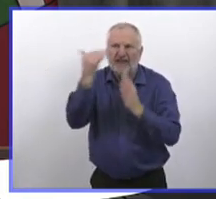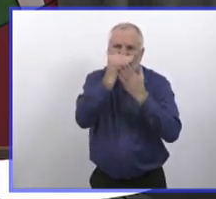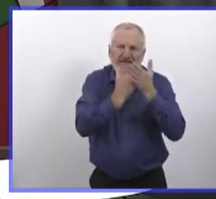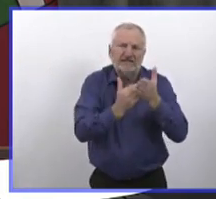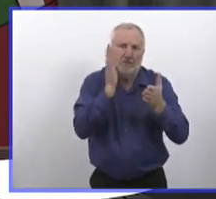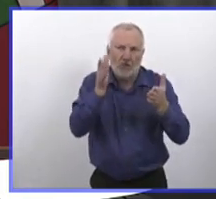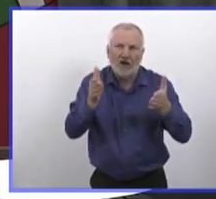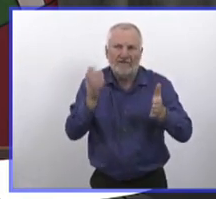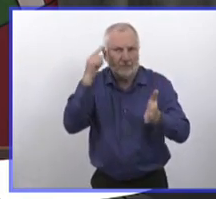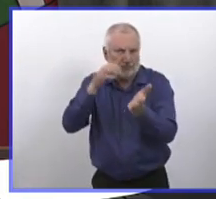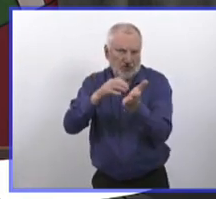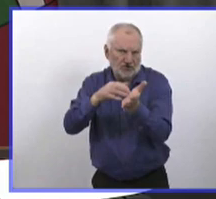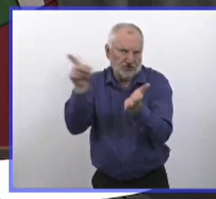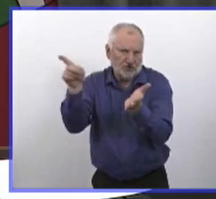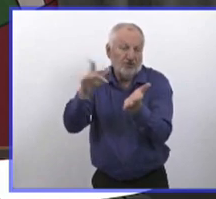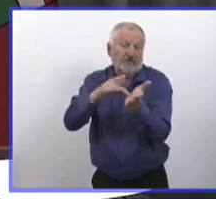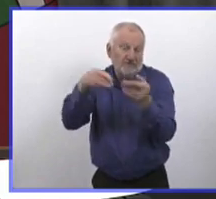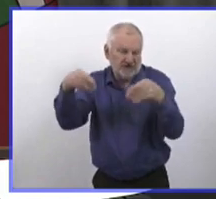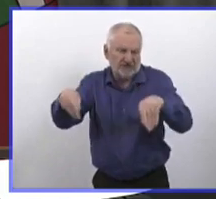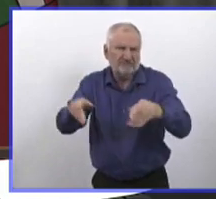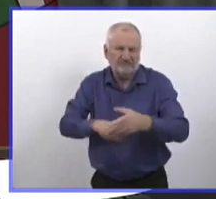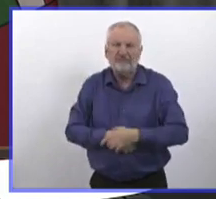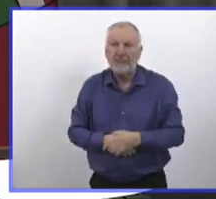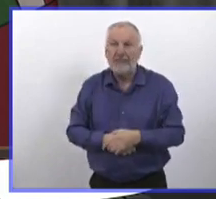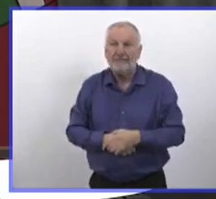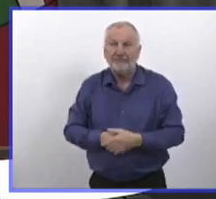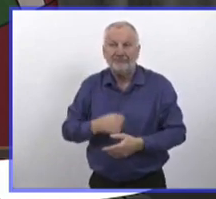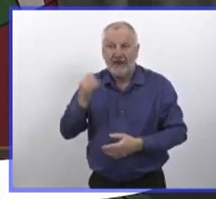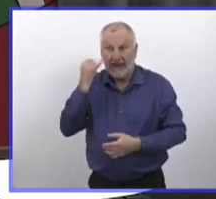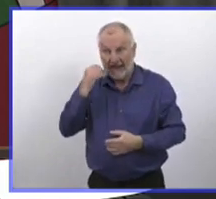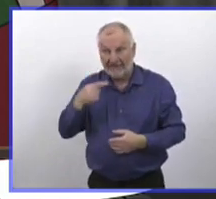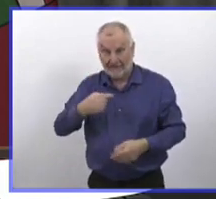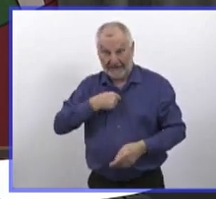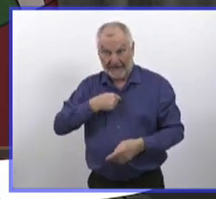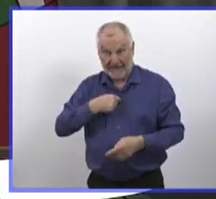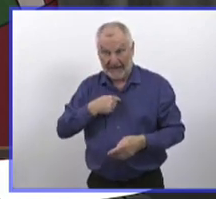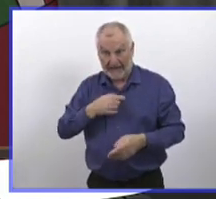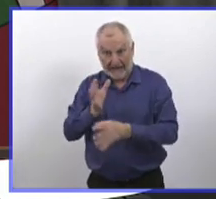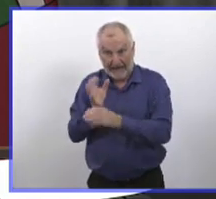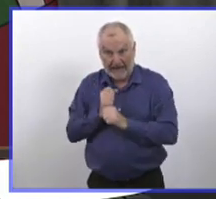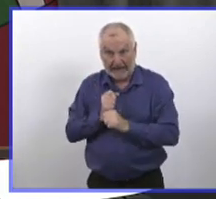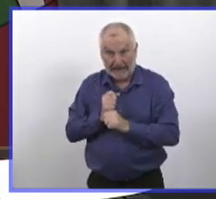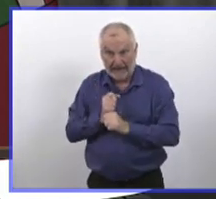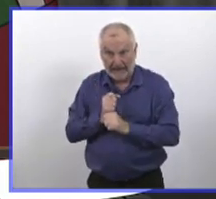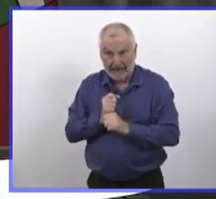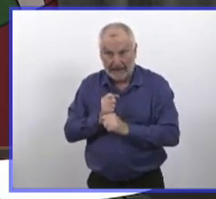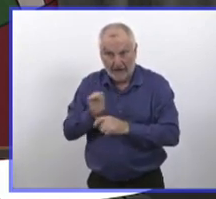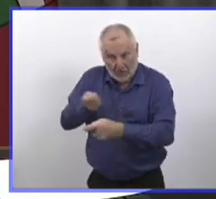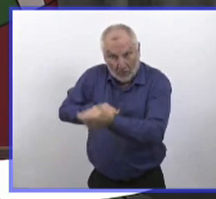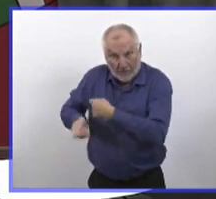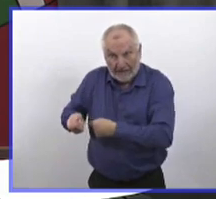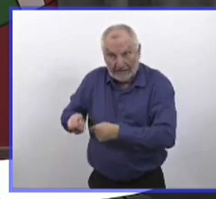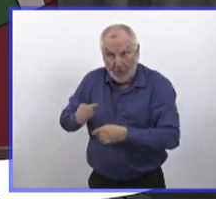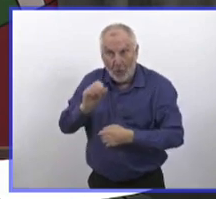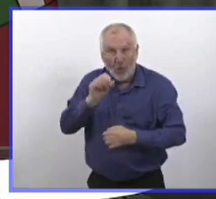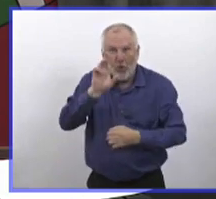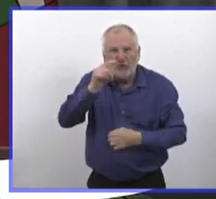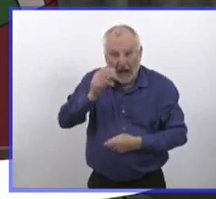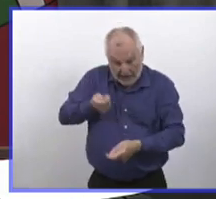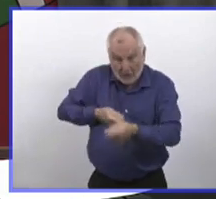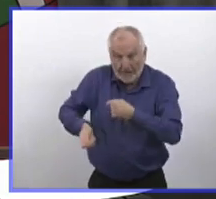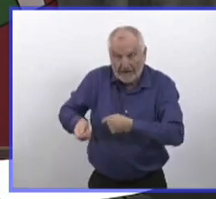Having received or being on the list to receive an organ or a stem cell transplant. Having Down